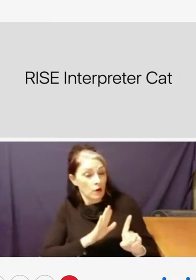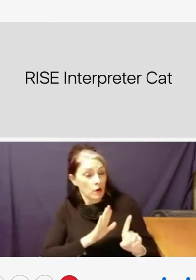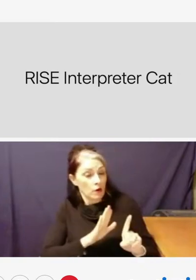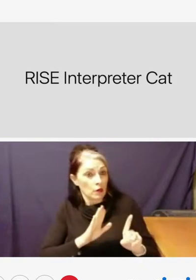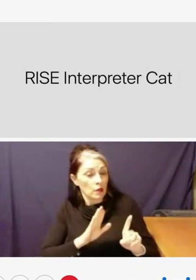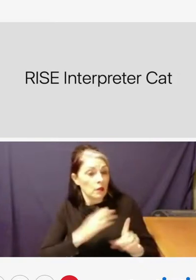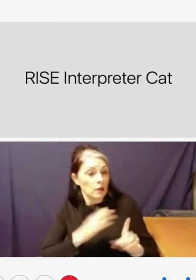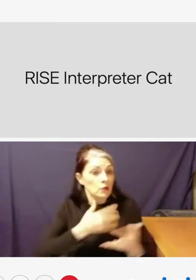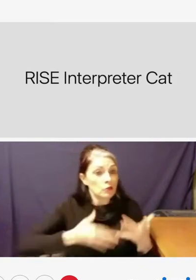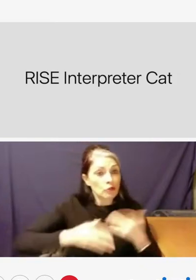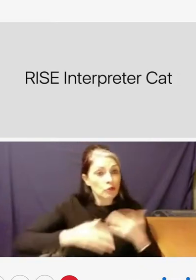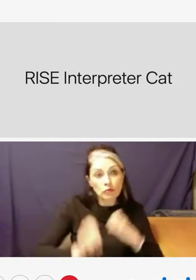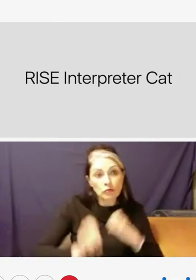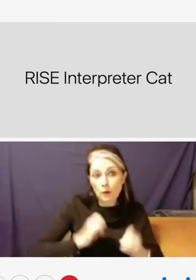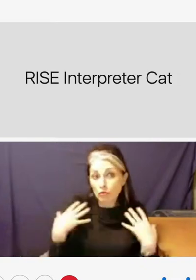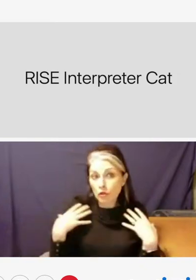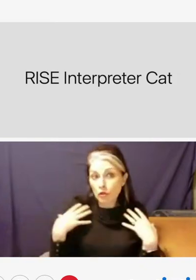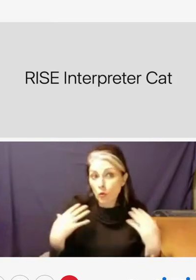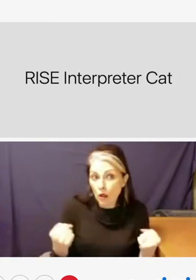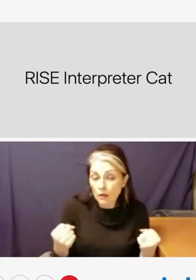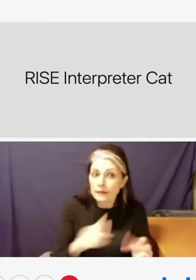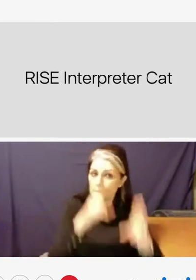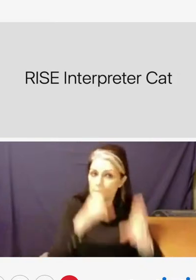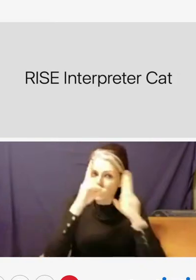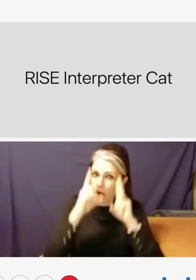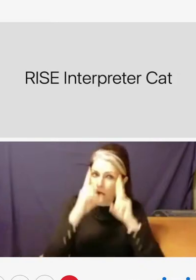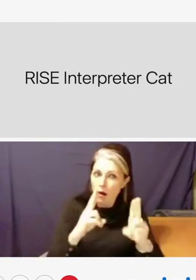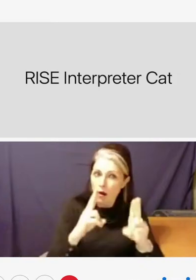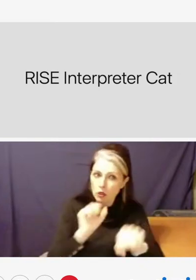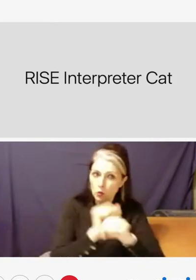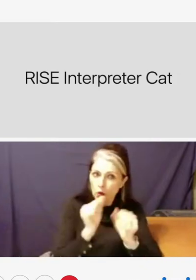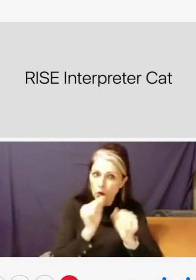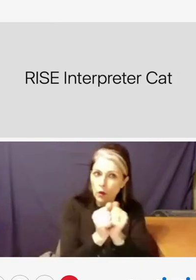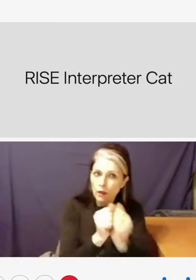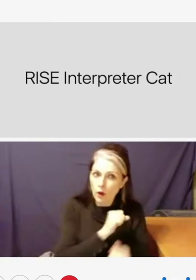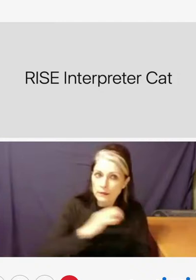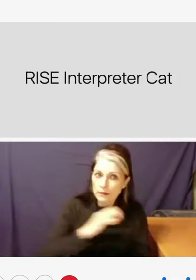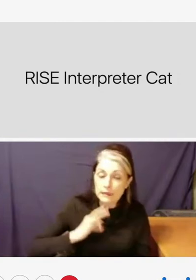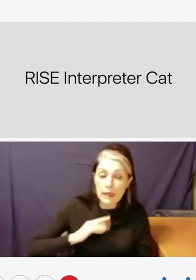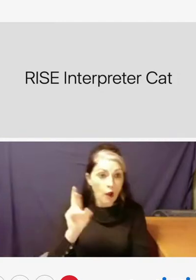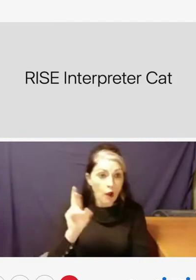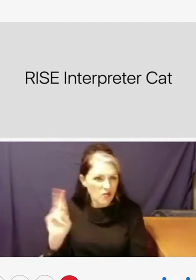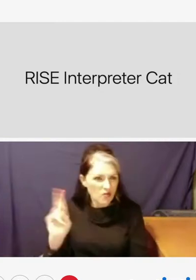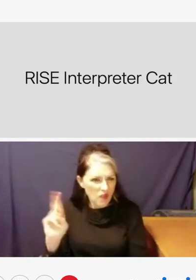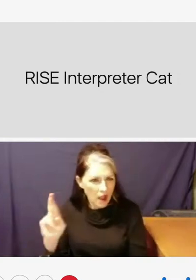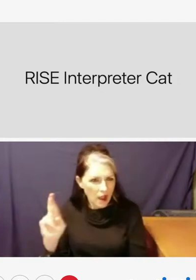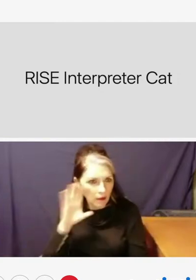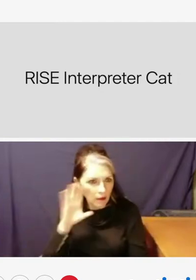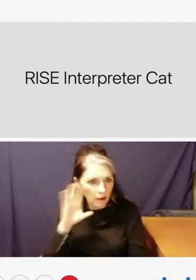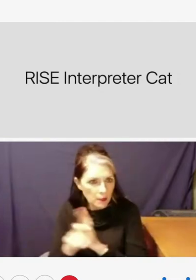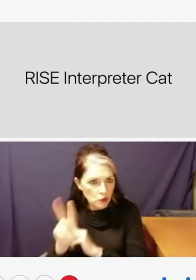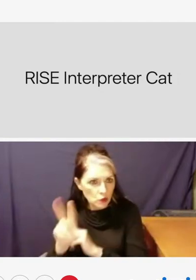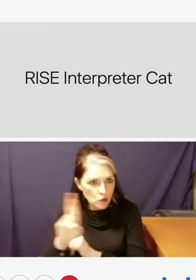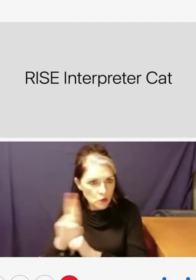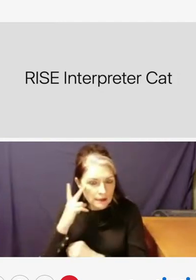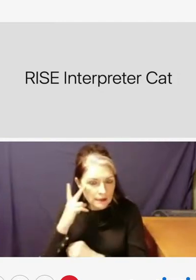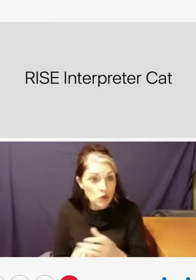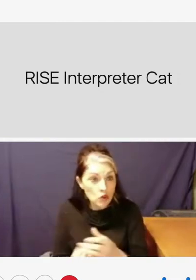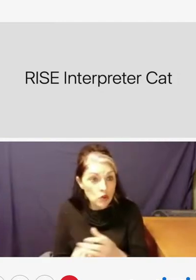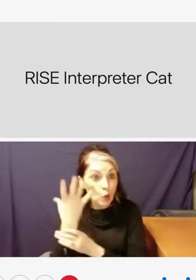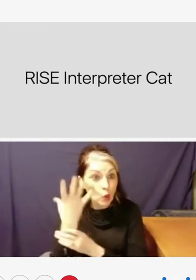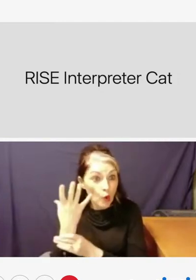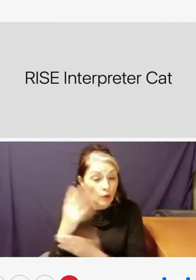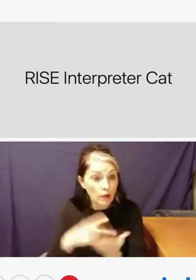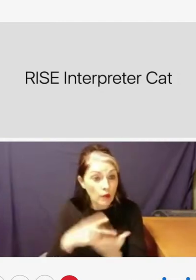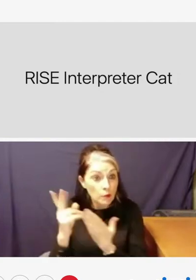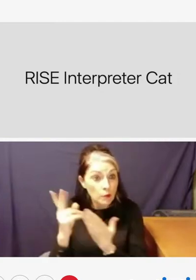so it's been really an honor to work with our staff on the right you can see there the you know the growth of our program we launched the program in